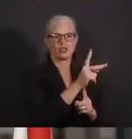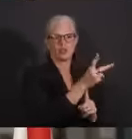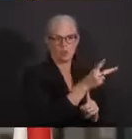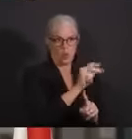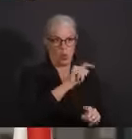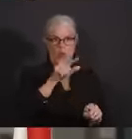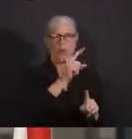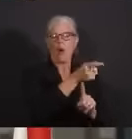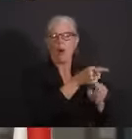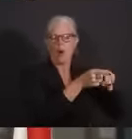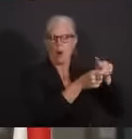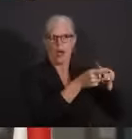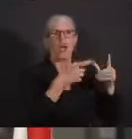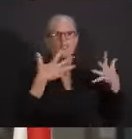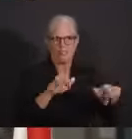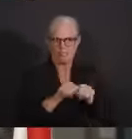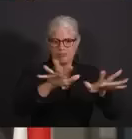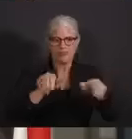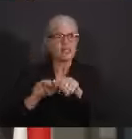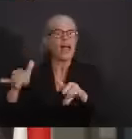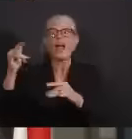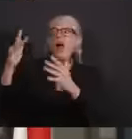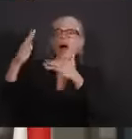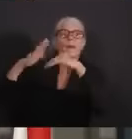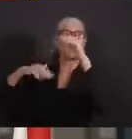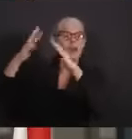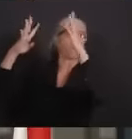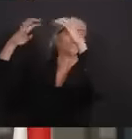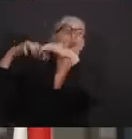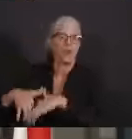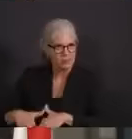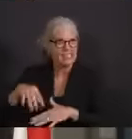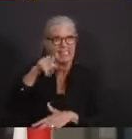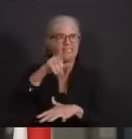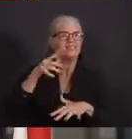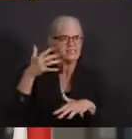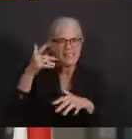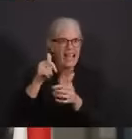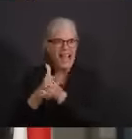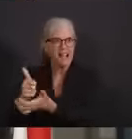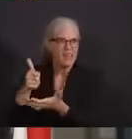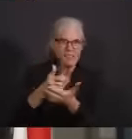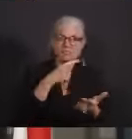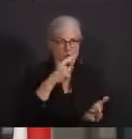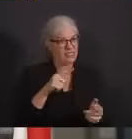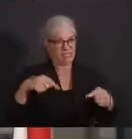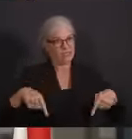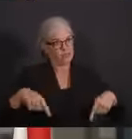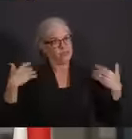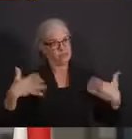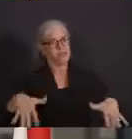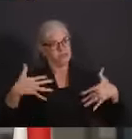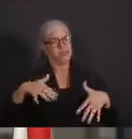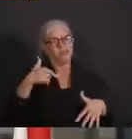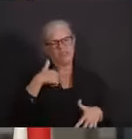with those structural collapses that have happened. We're receiving somewhere in the neighborhood, this is really, really rough numbers right now, but about